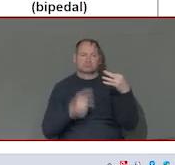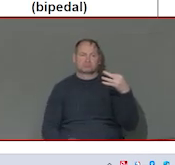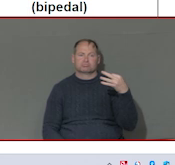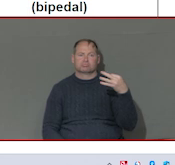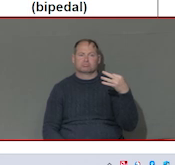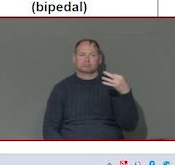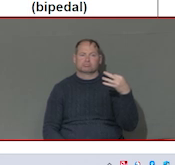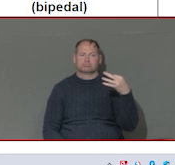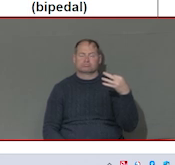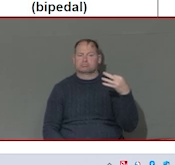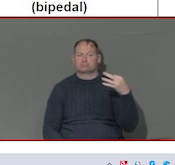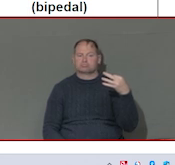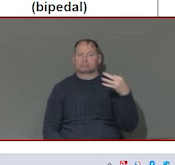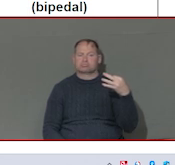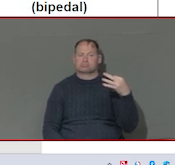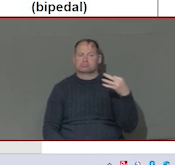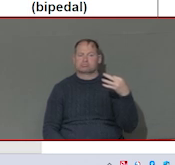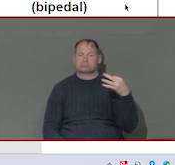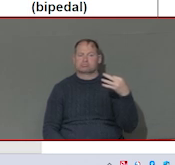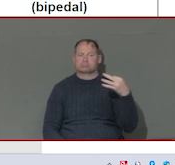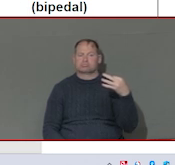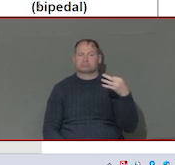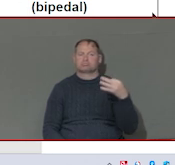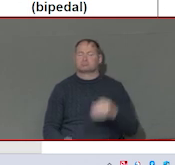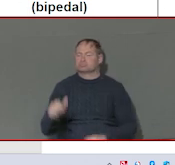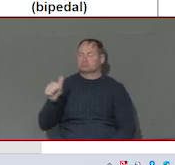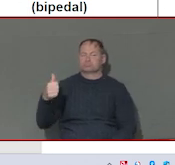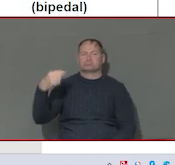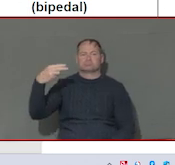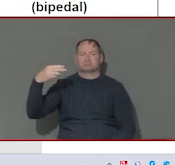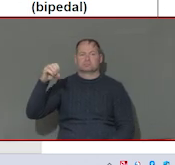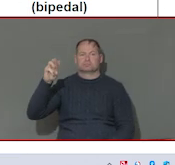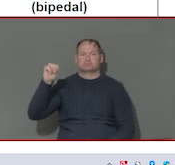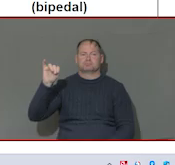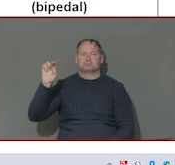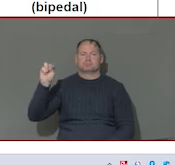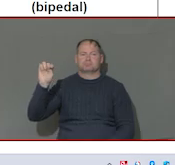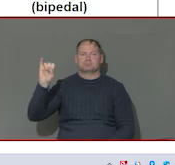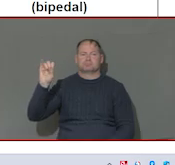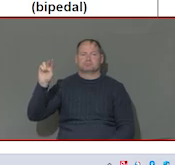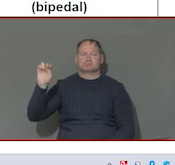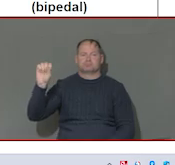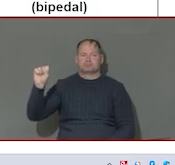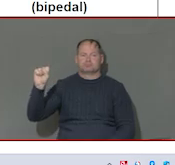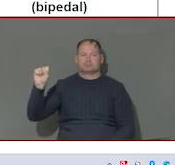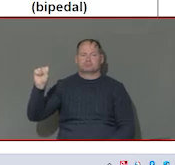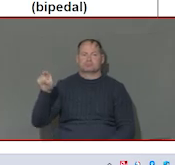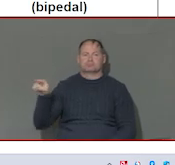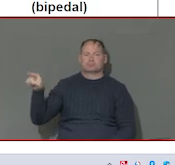orangutans, the gorillas, and the chimpanzees. And then the hominins, these